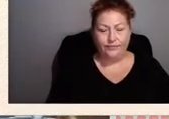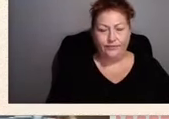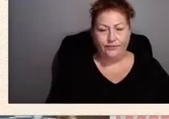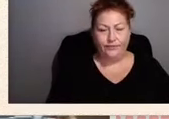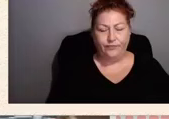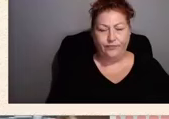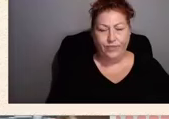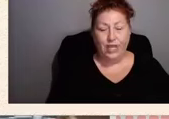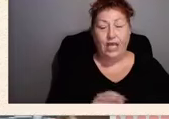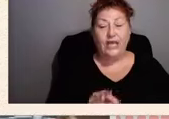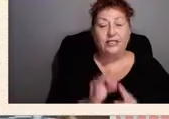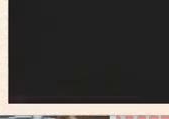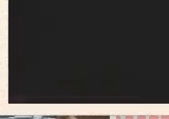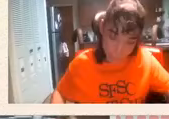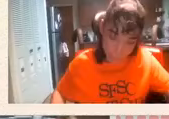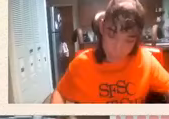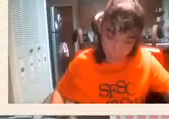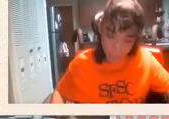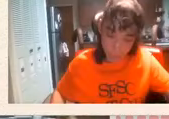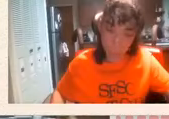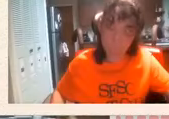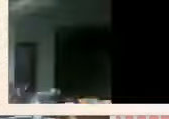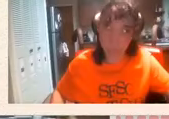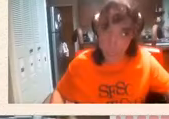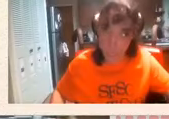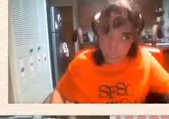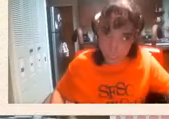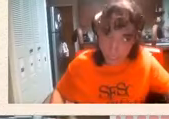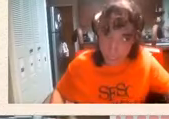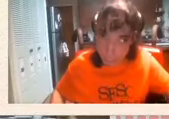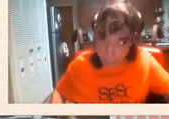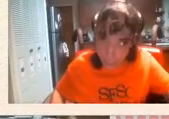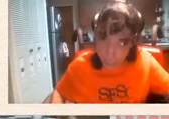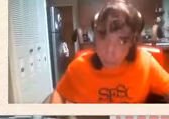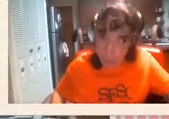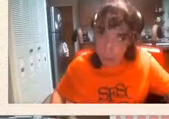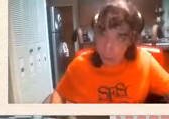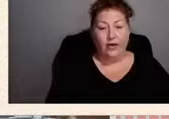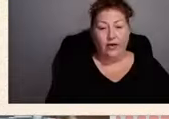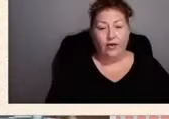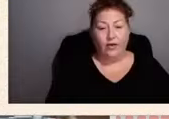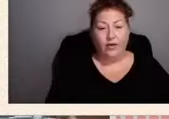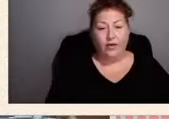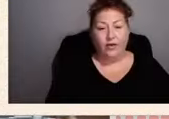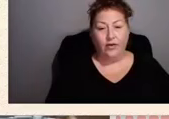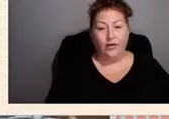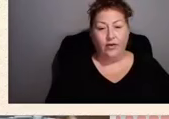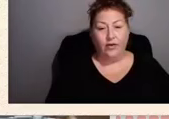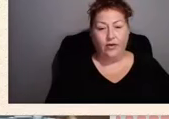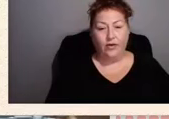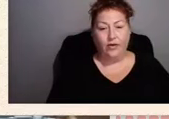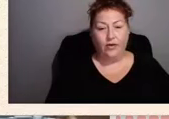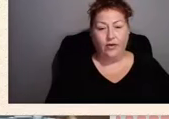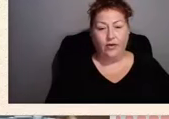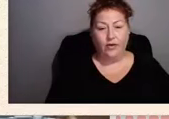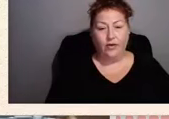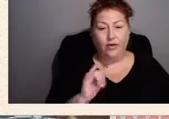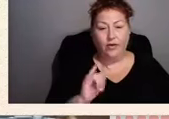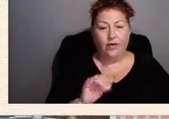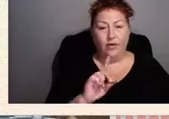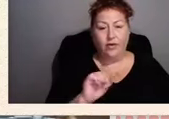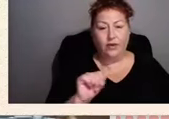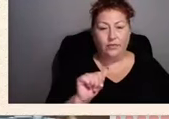especially physical disabilities. Students with disabilities could interact with